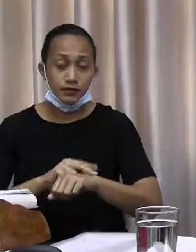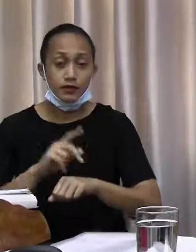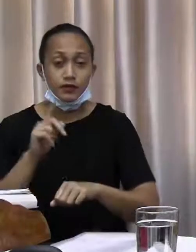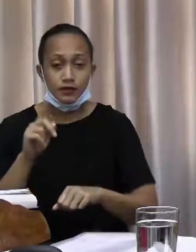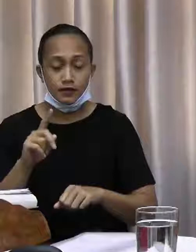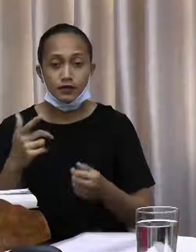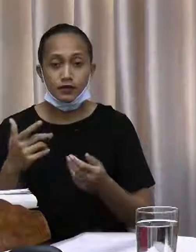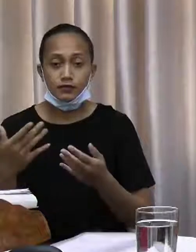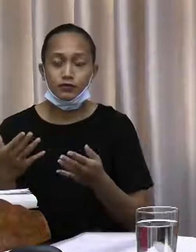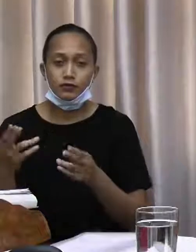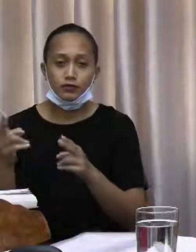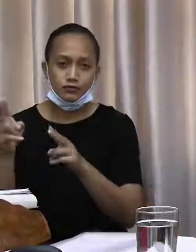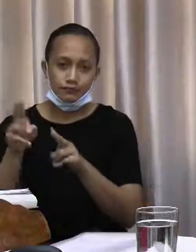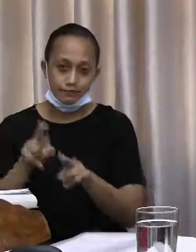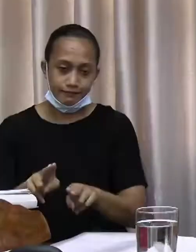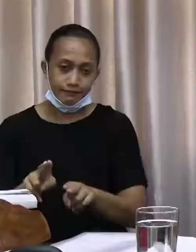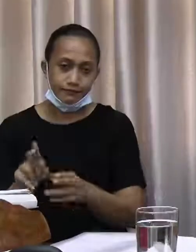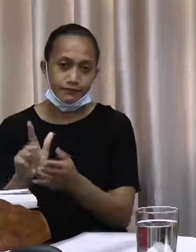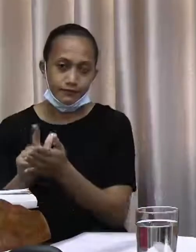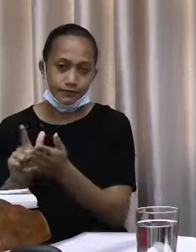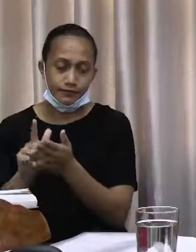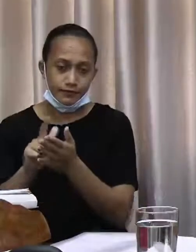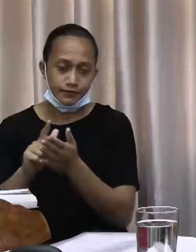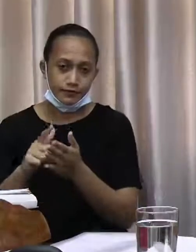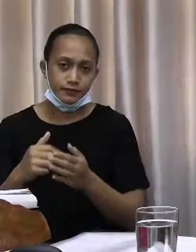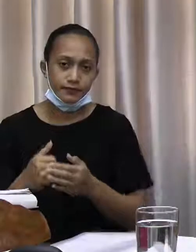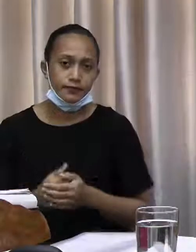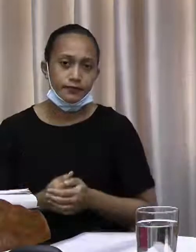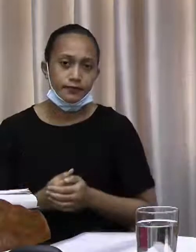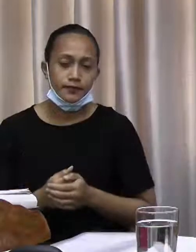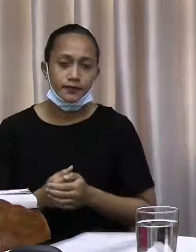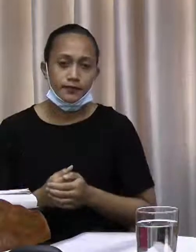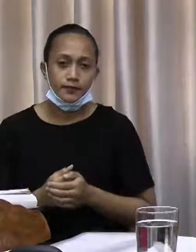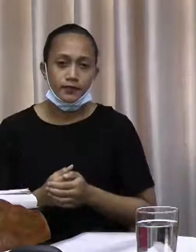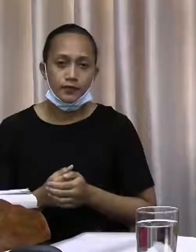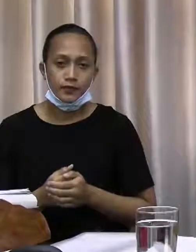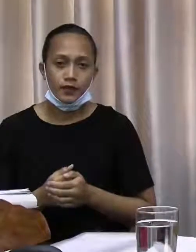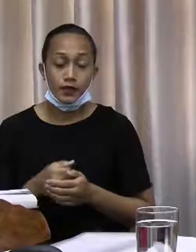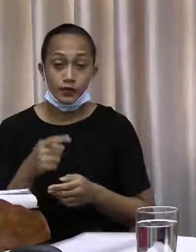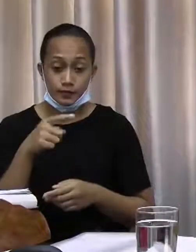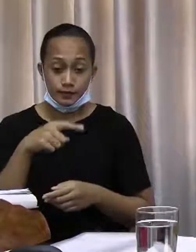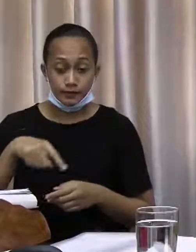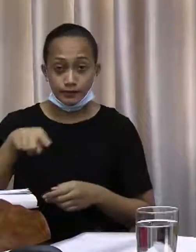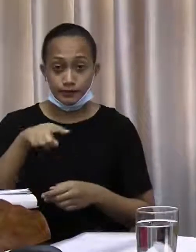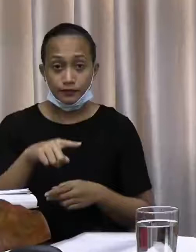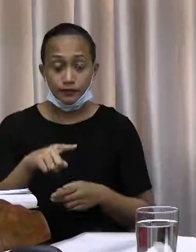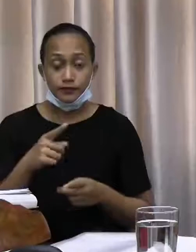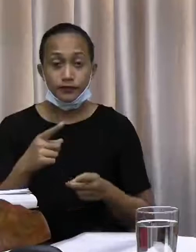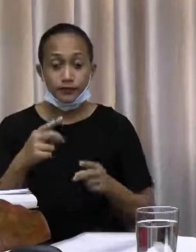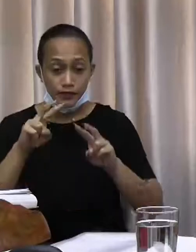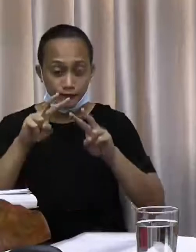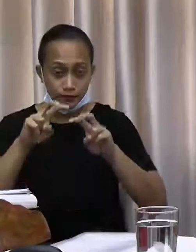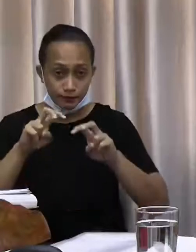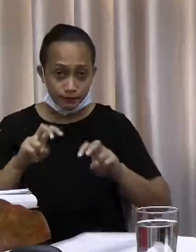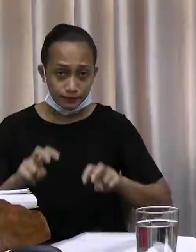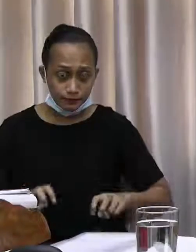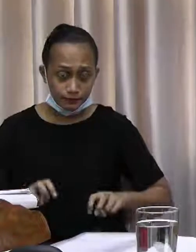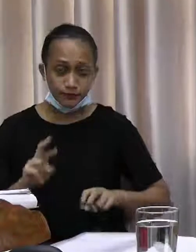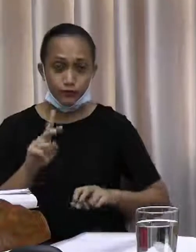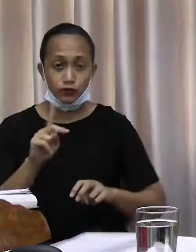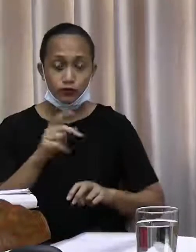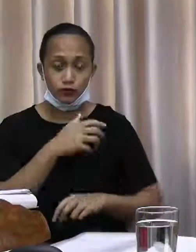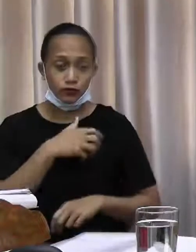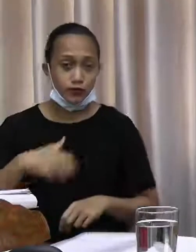mau mau le soifua. O ia vala uma, sa ilo ilo tutoa e le